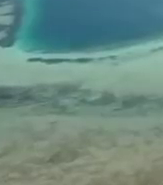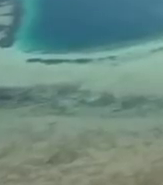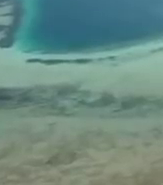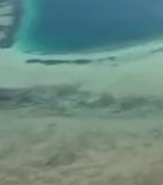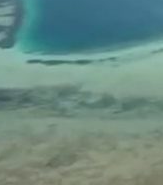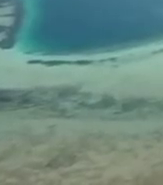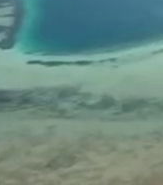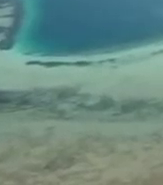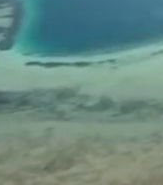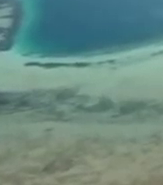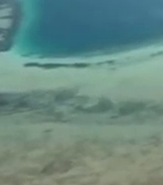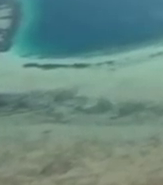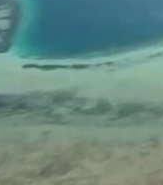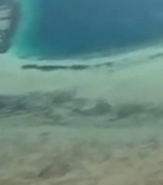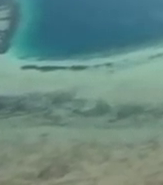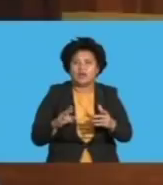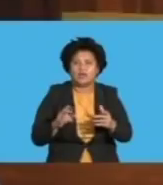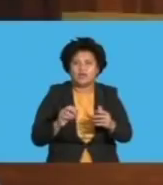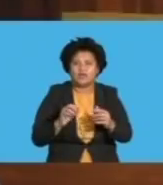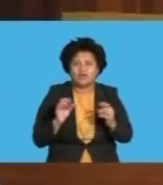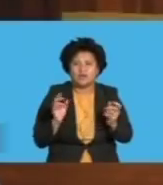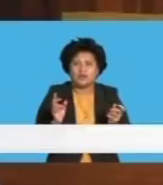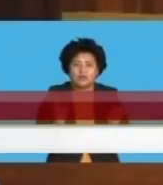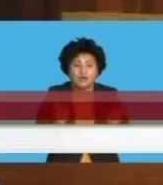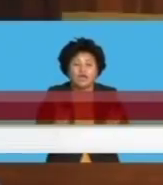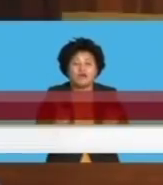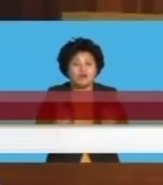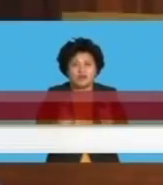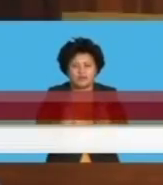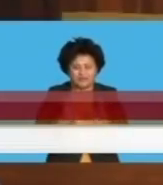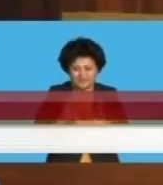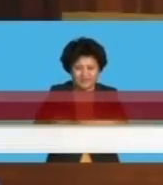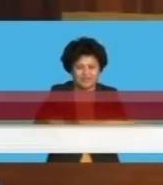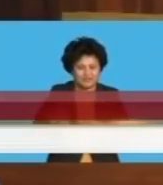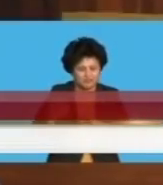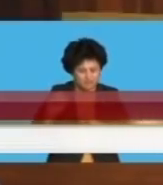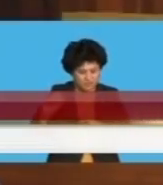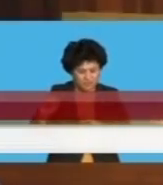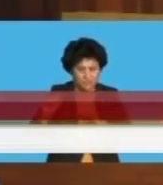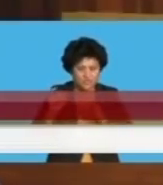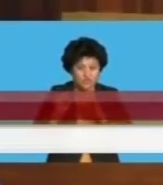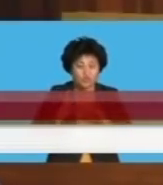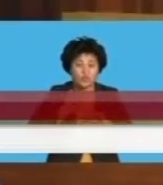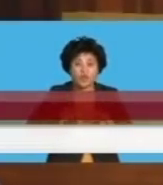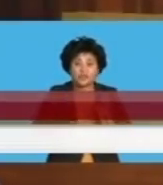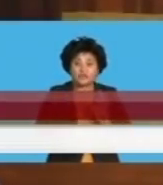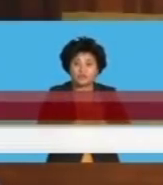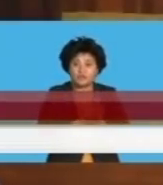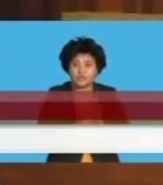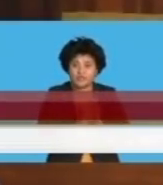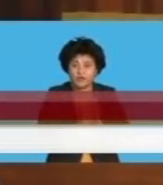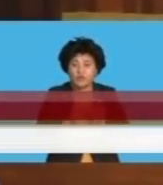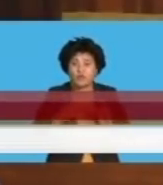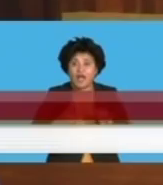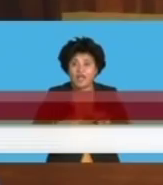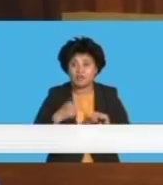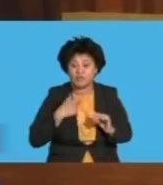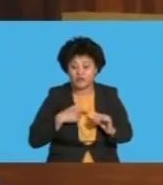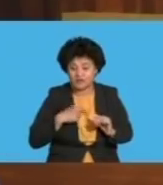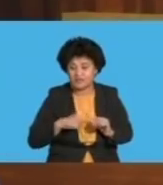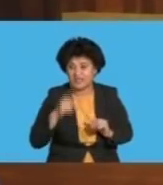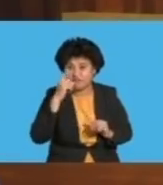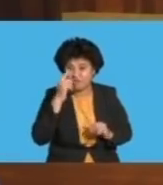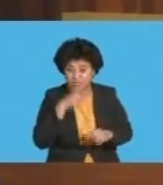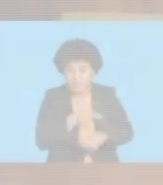with landowners is needed. The point here is that we need to review this because the people that matter were